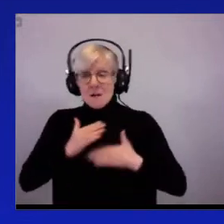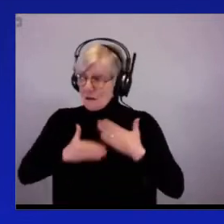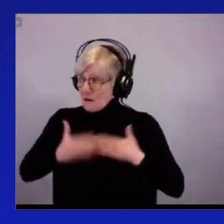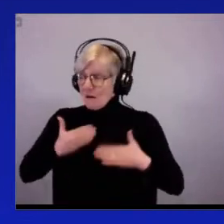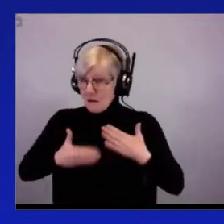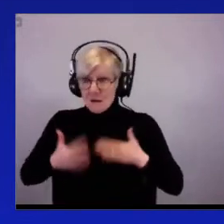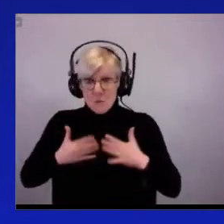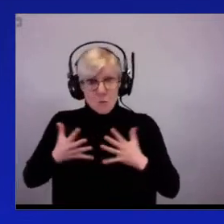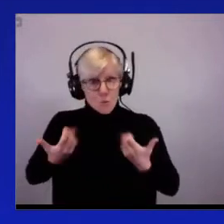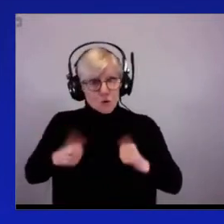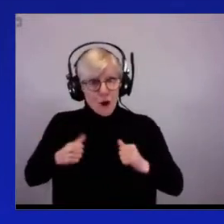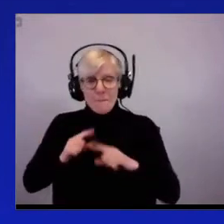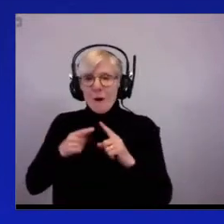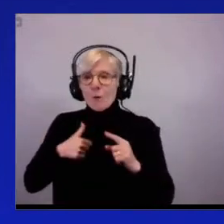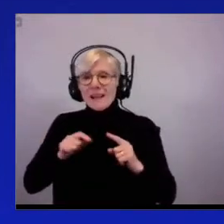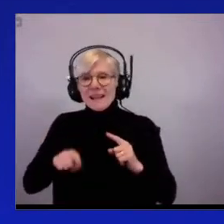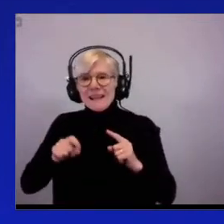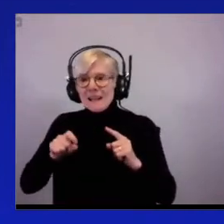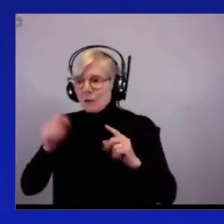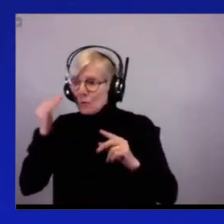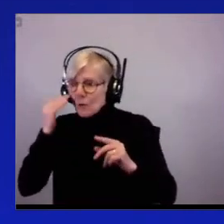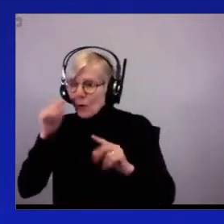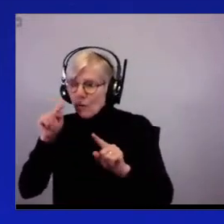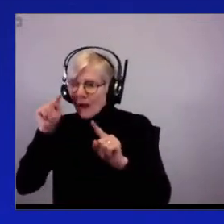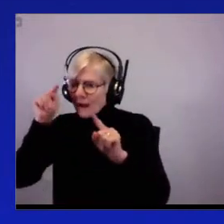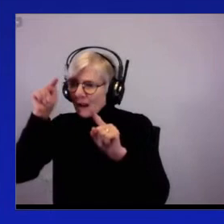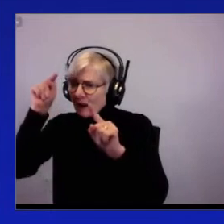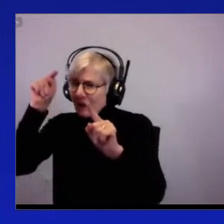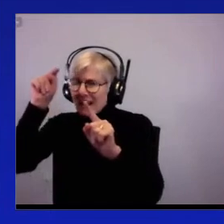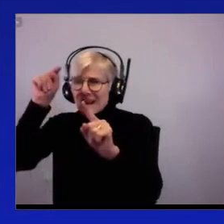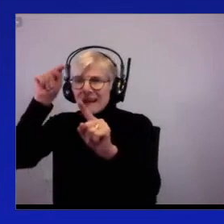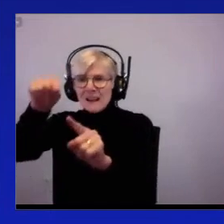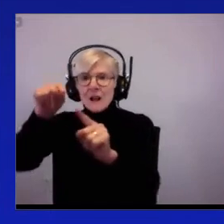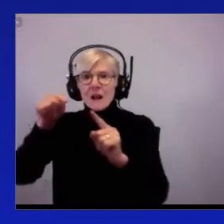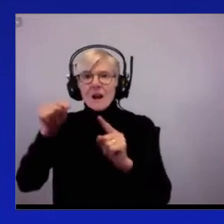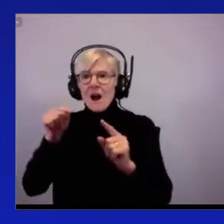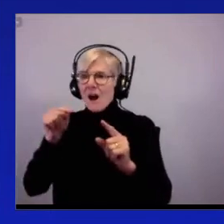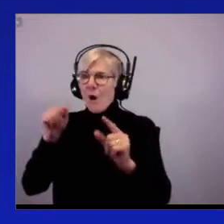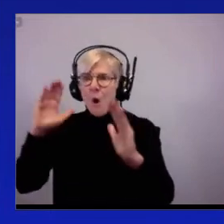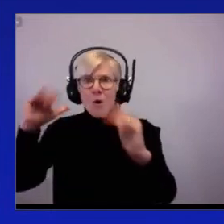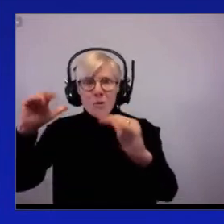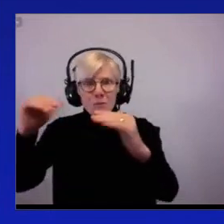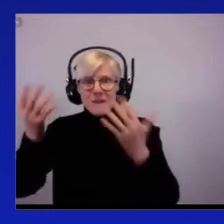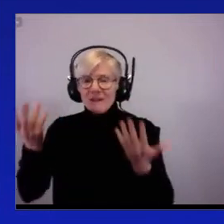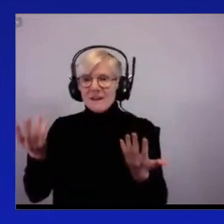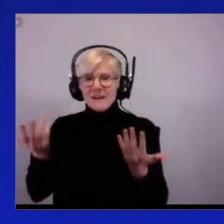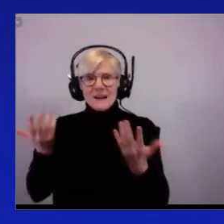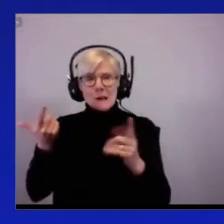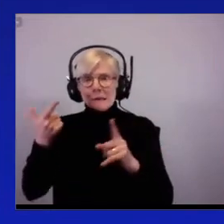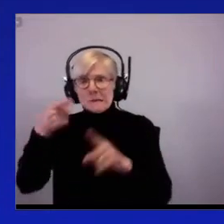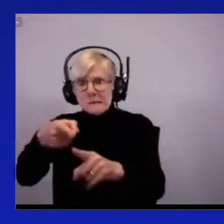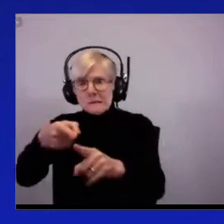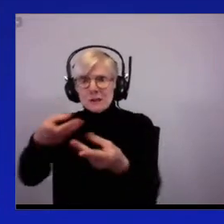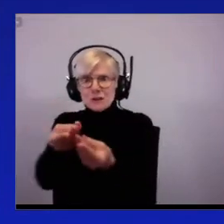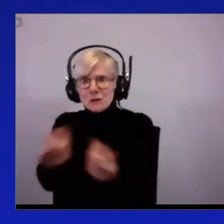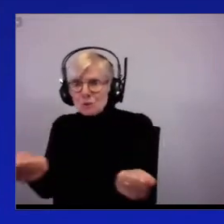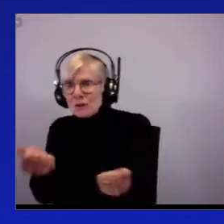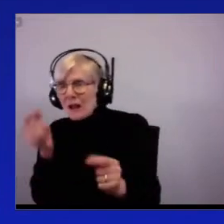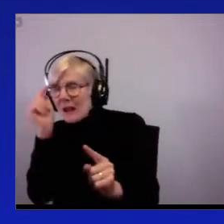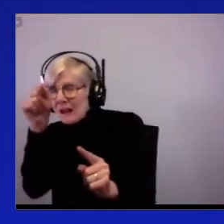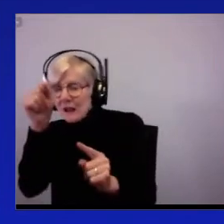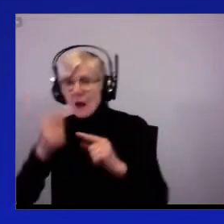finish line. We need to know that it's advancing and we are getting there, because sometimes the isolation can be hard.